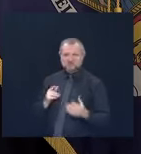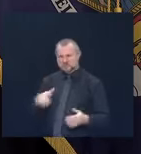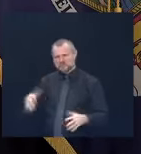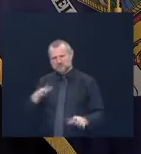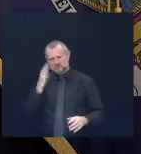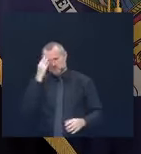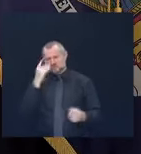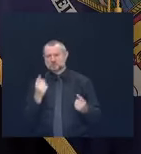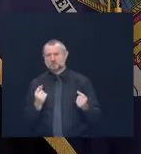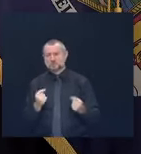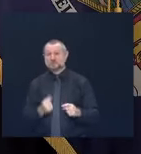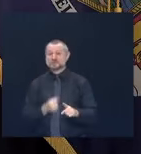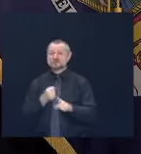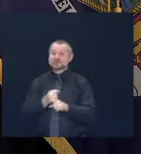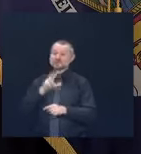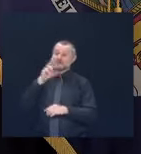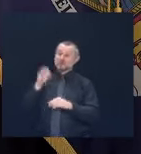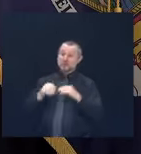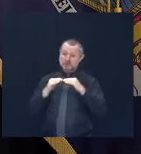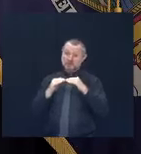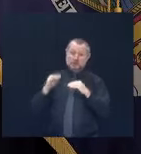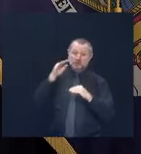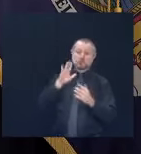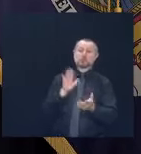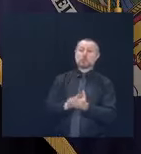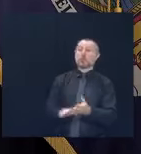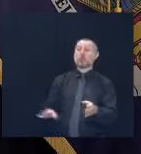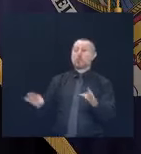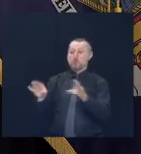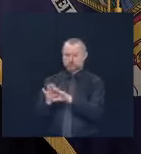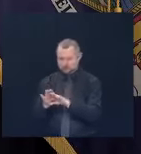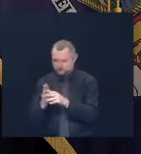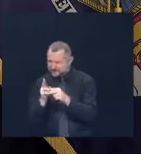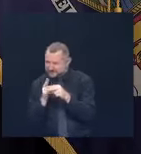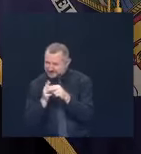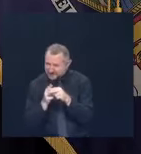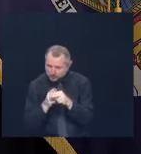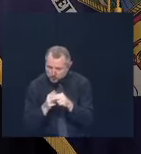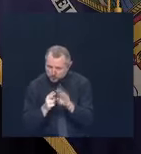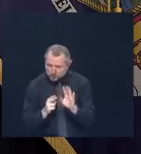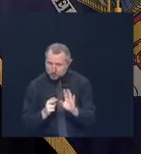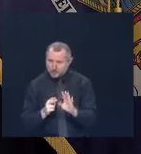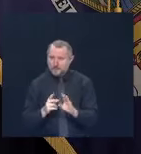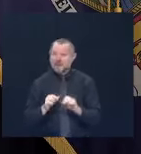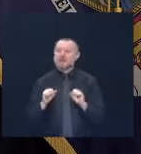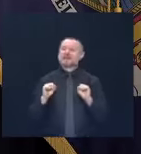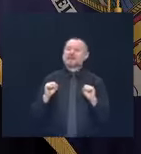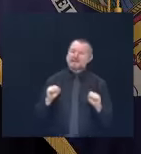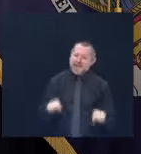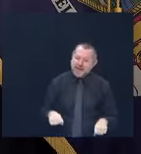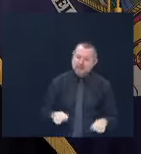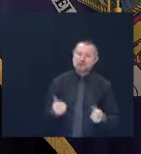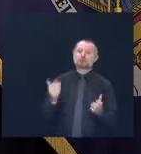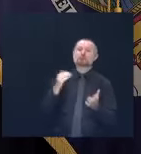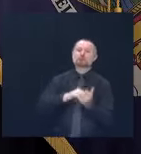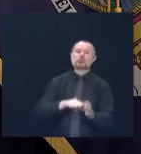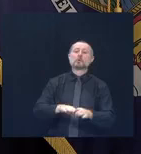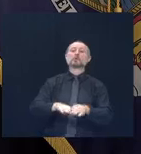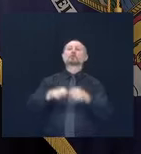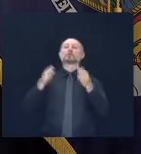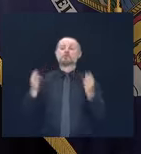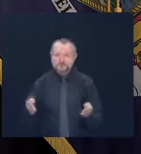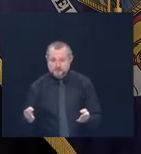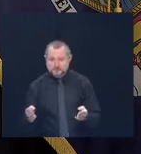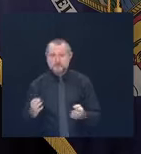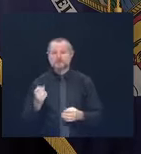hit 3%. The schools closed. The schools could reopen, clean the school,